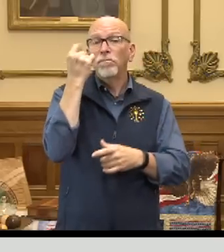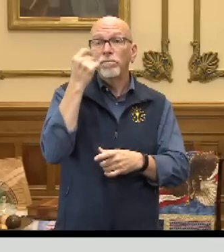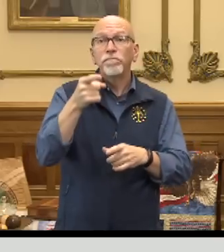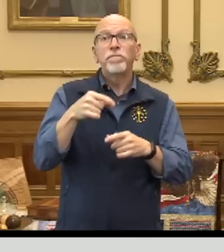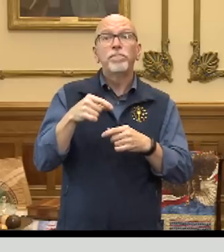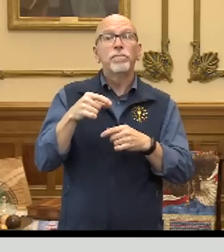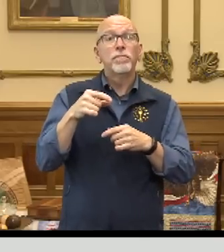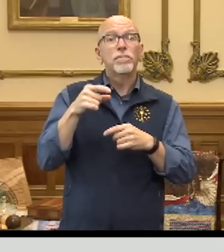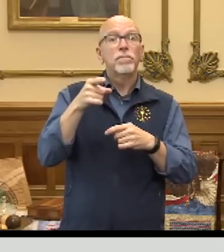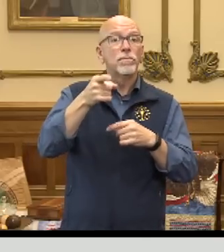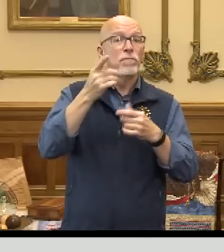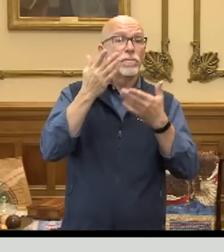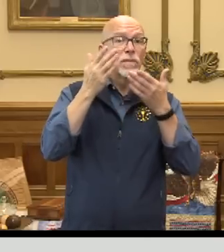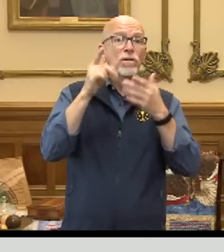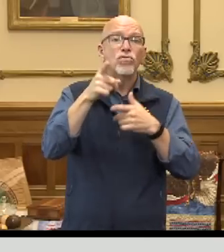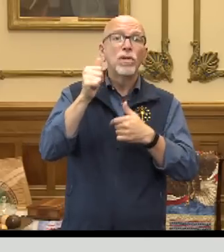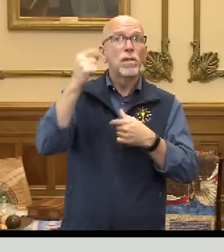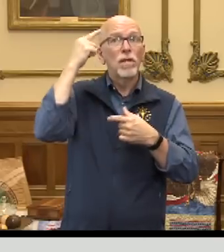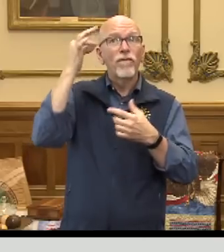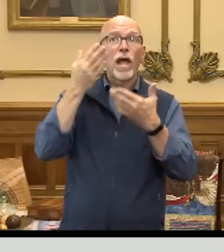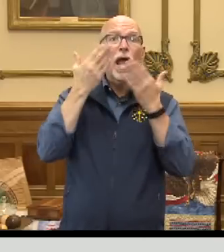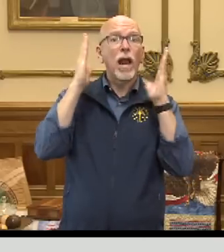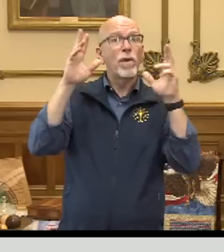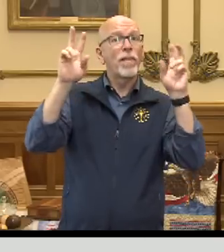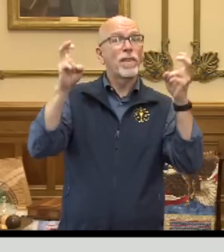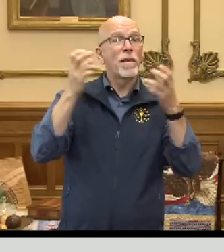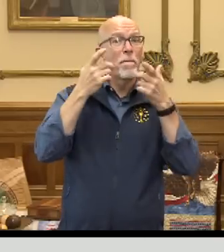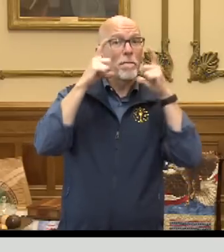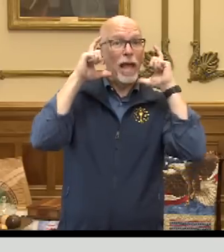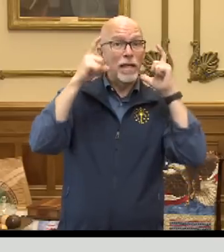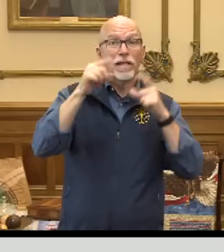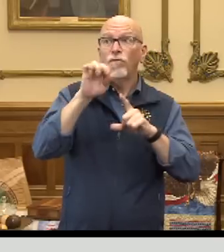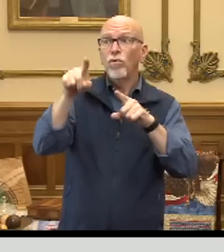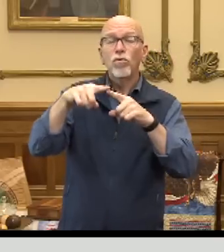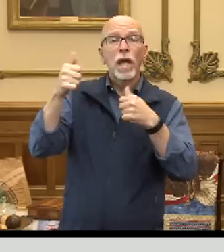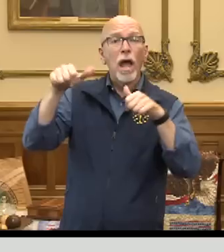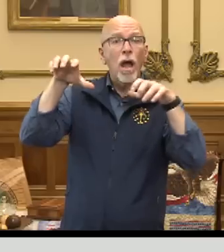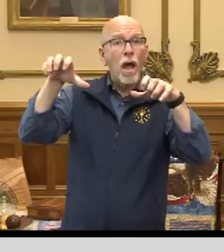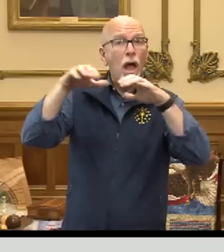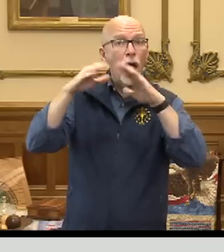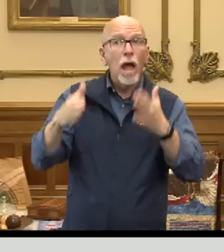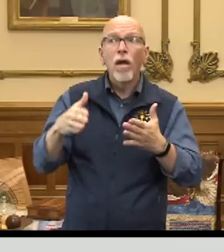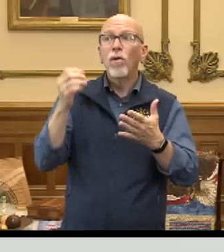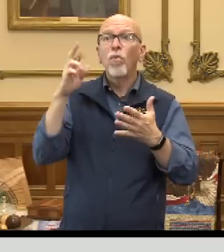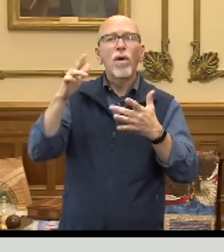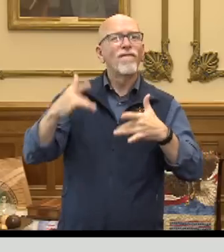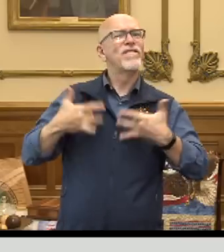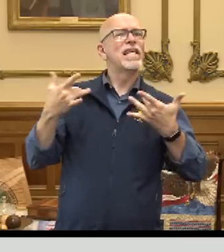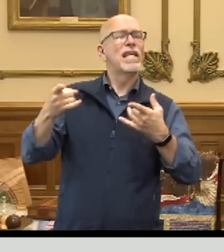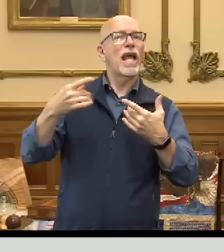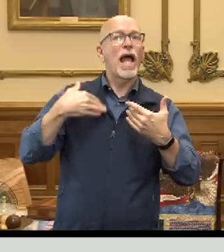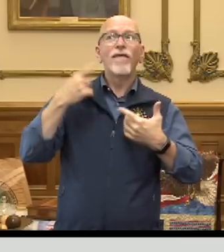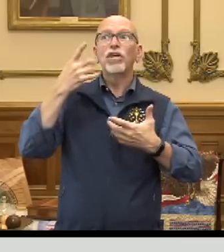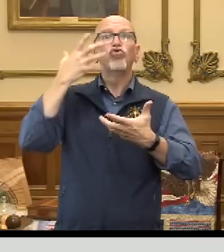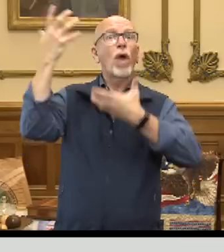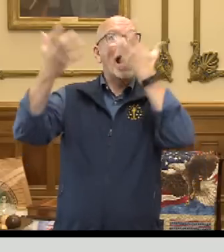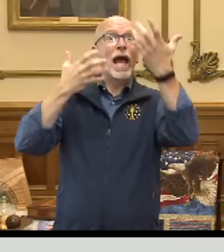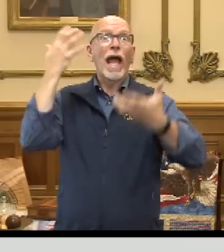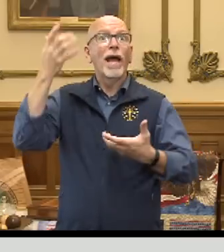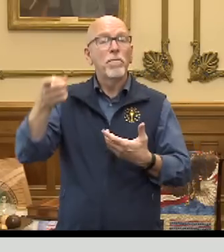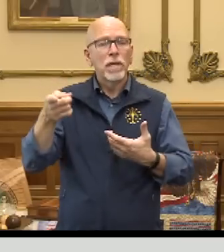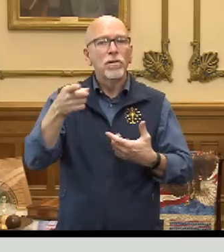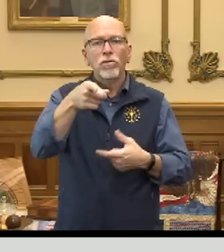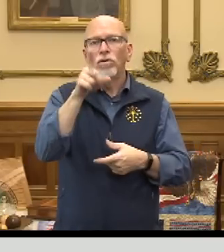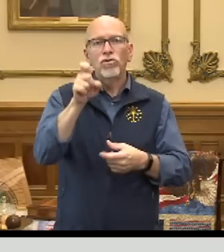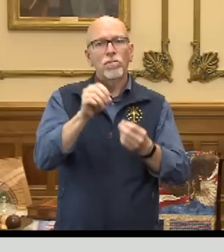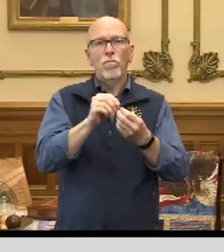consider using a Halloween-themed mask. And if you're going to a haunted house or any other scary event where screaming might occur, you should stay